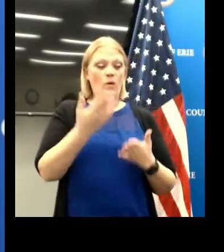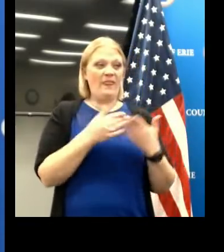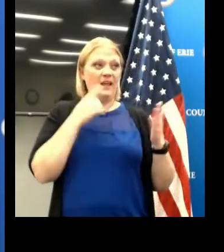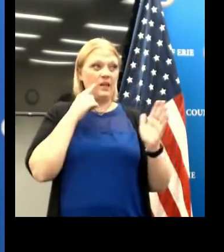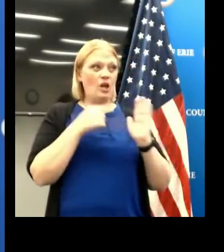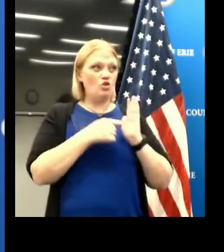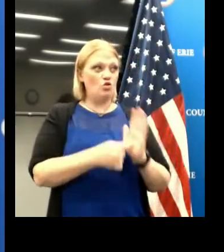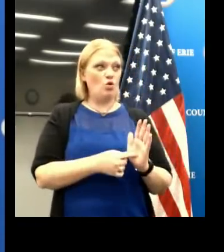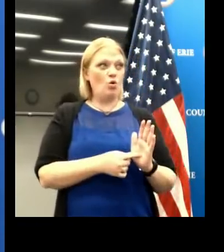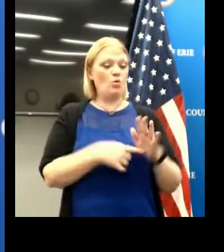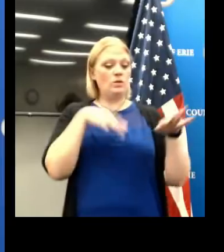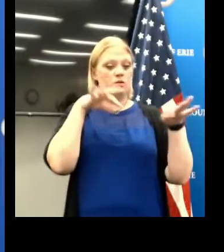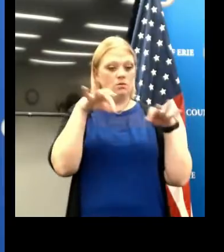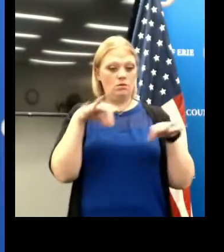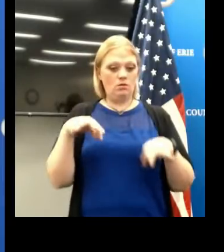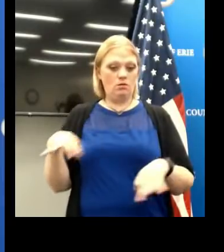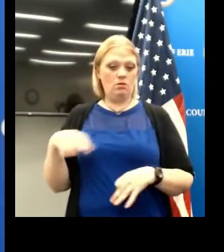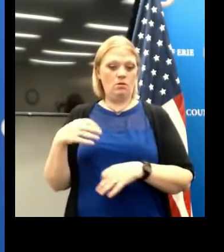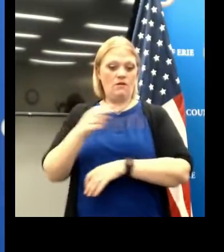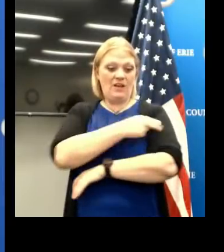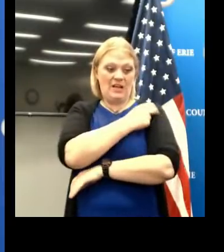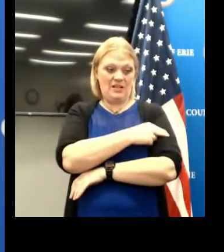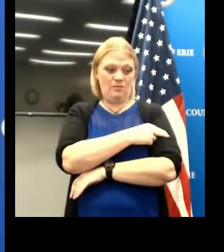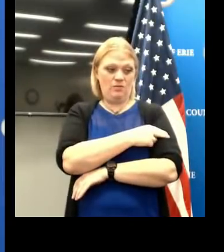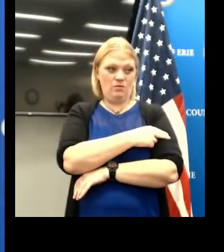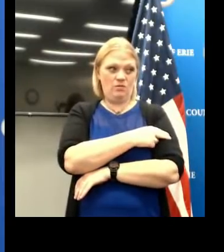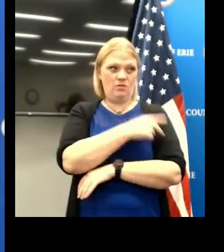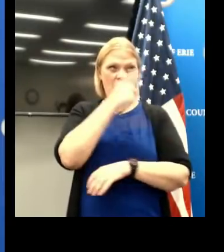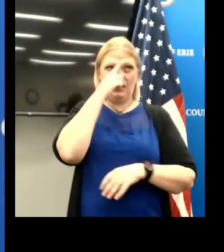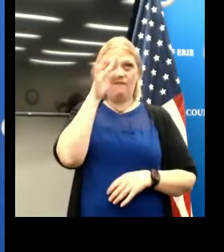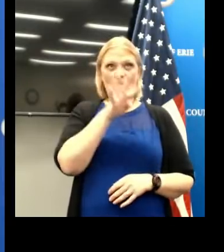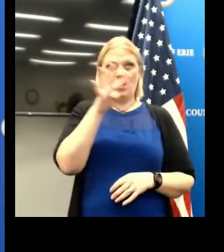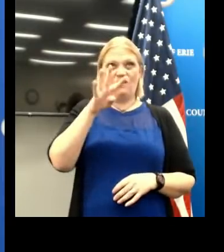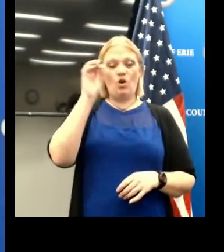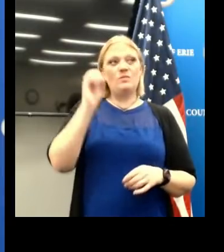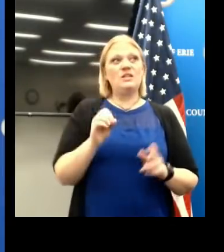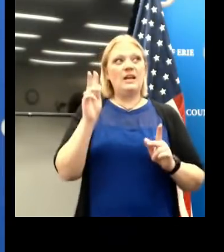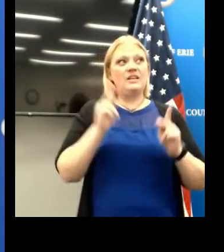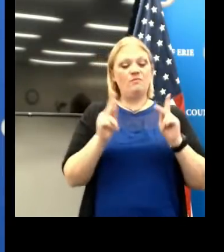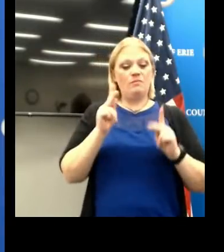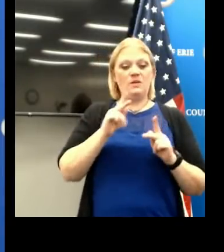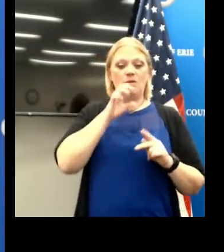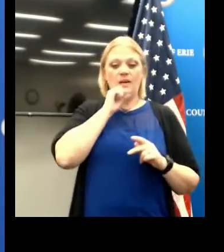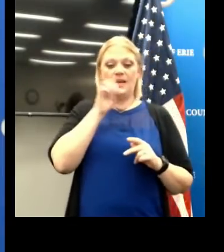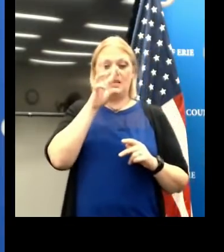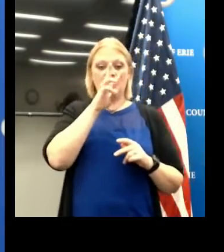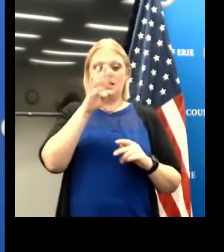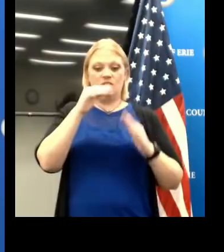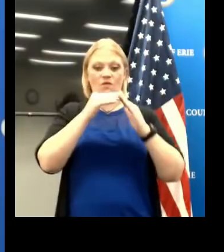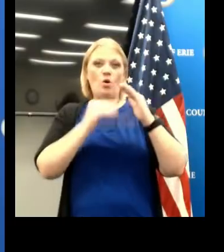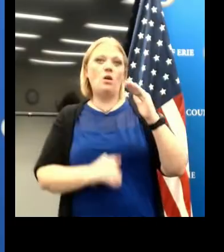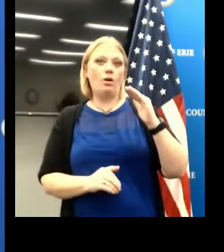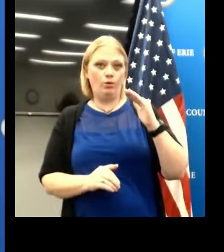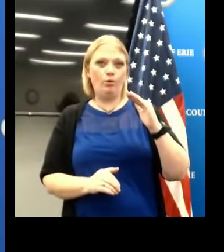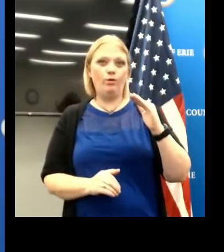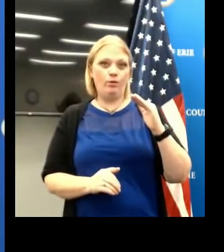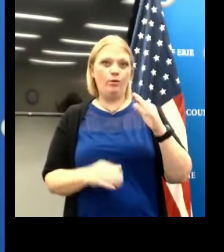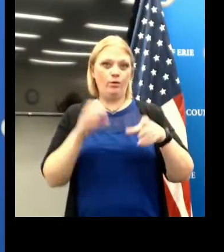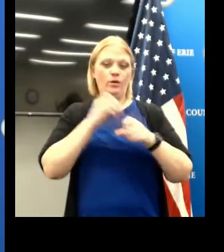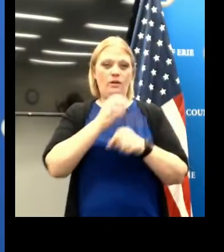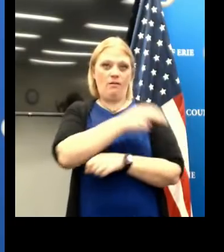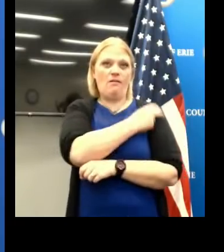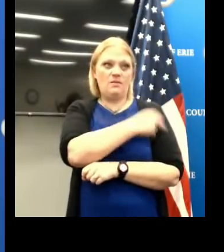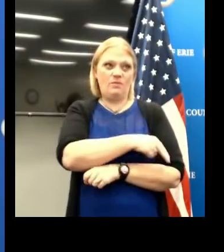today was a breakdown of the hospitalizations, and I believe it was 44% of people 64 and under were those hospitalized for